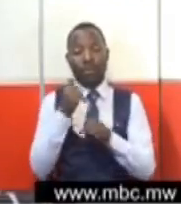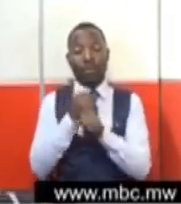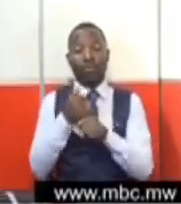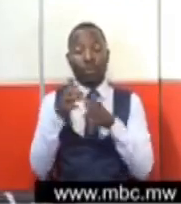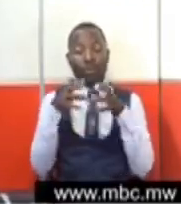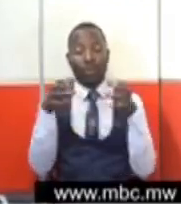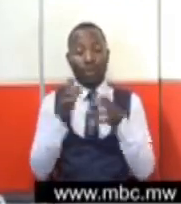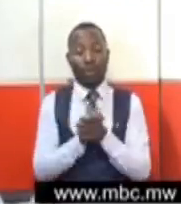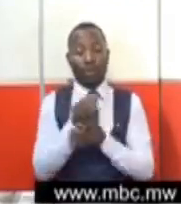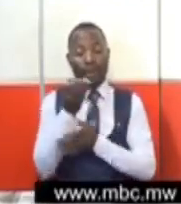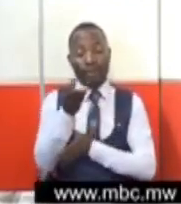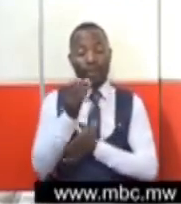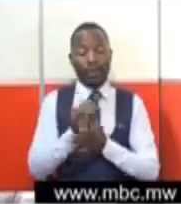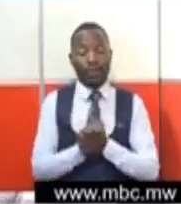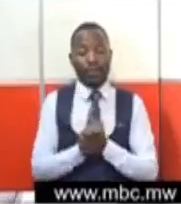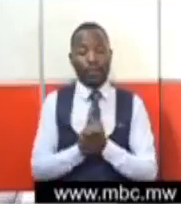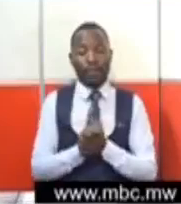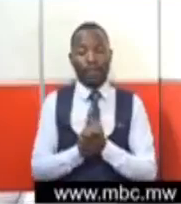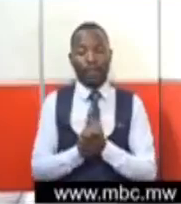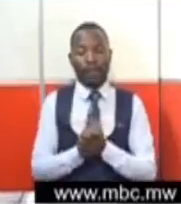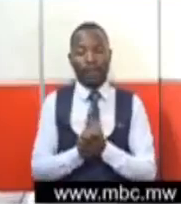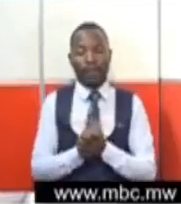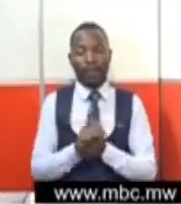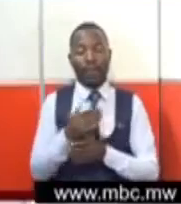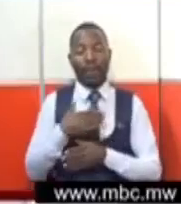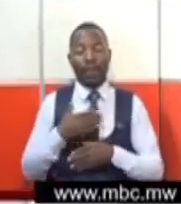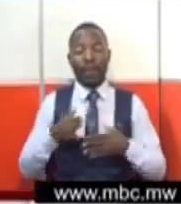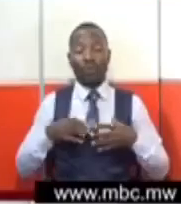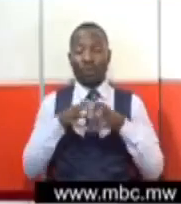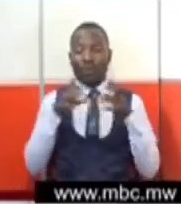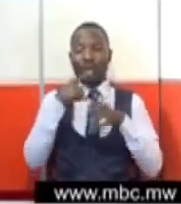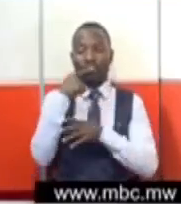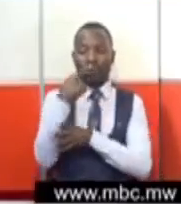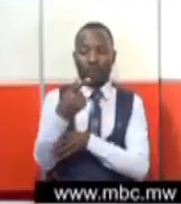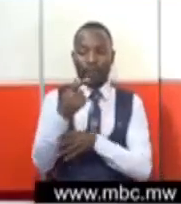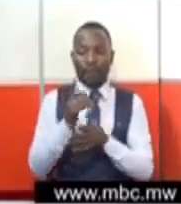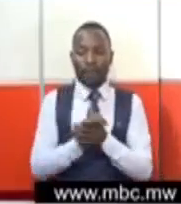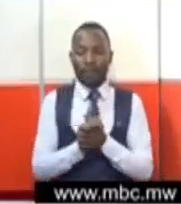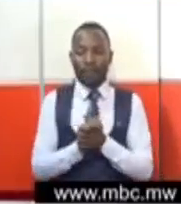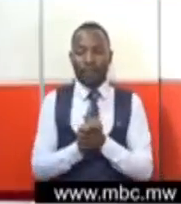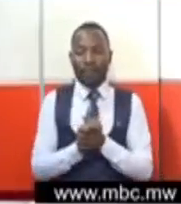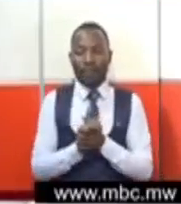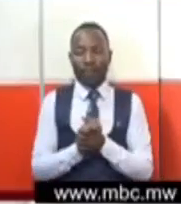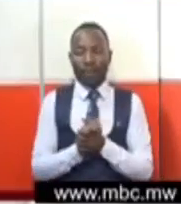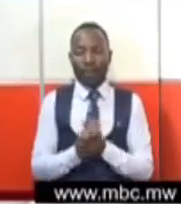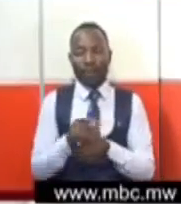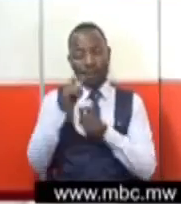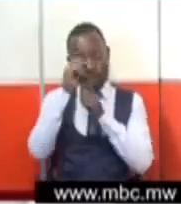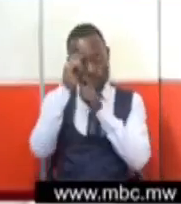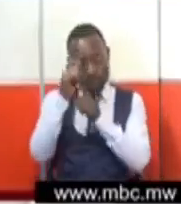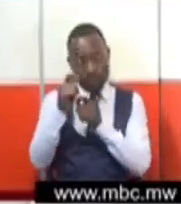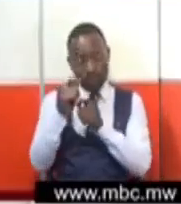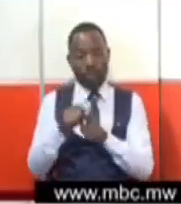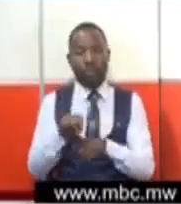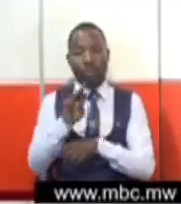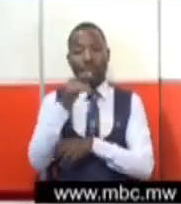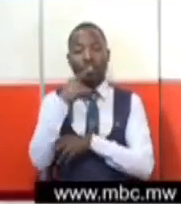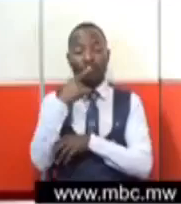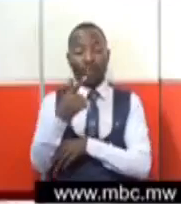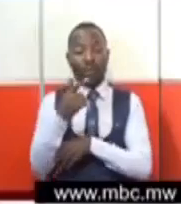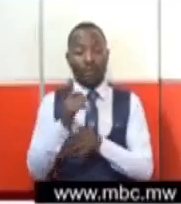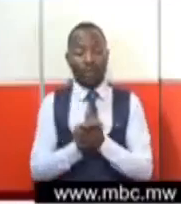well in this regard. I am proud to say that the integrity at MBC